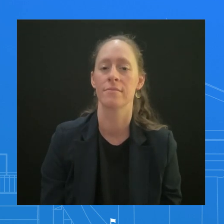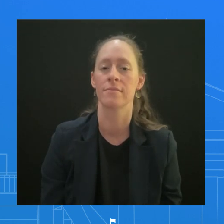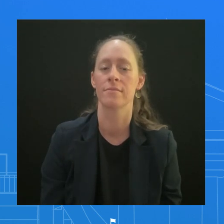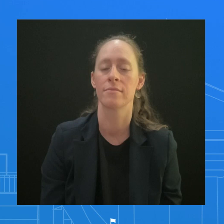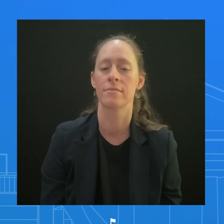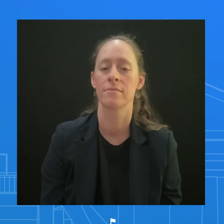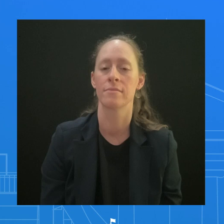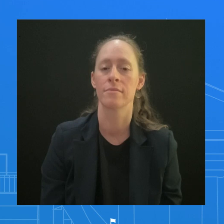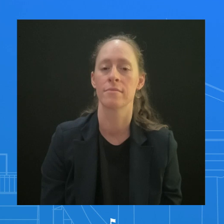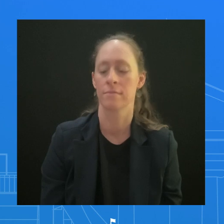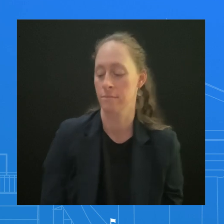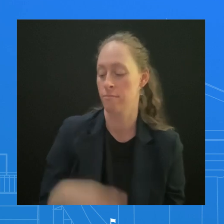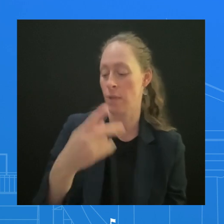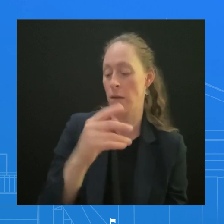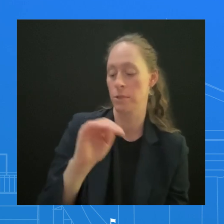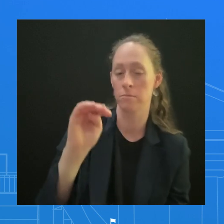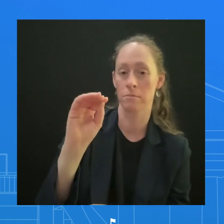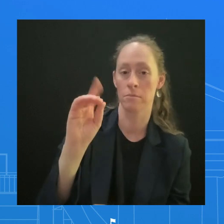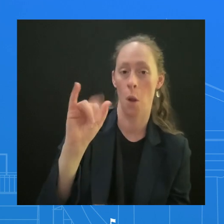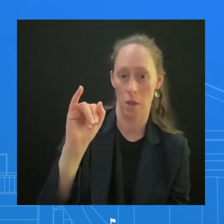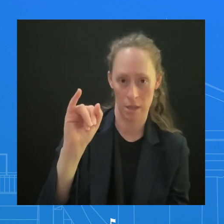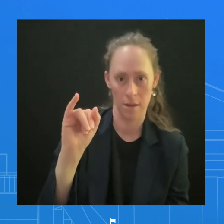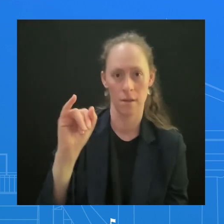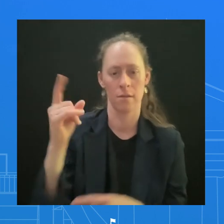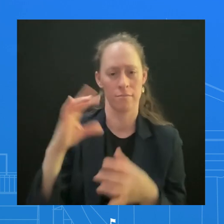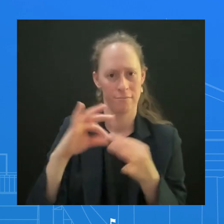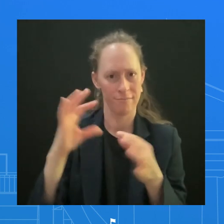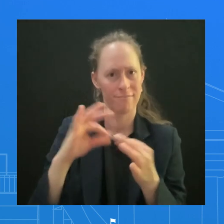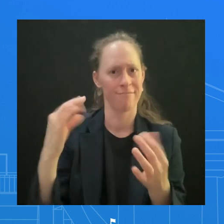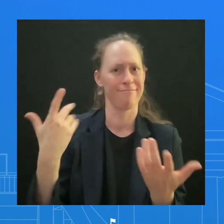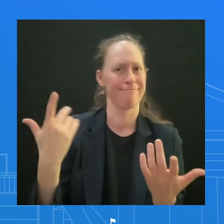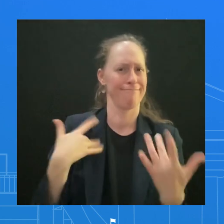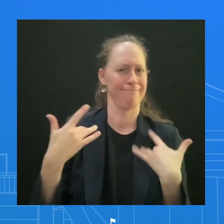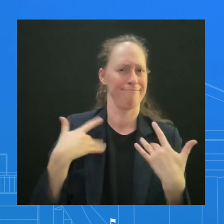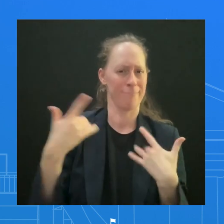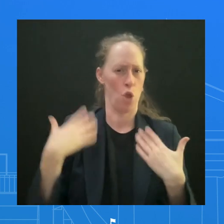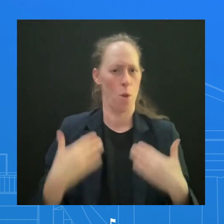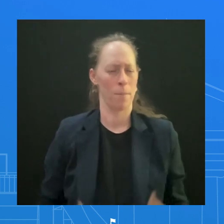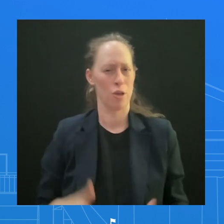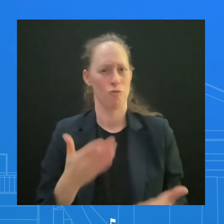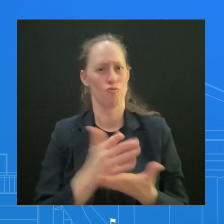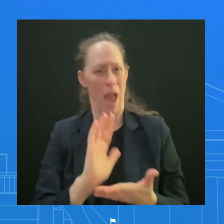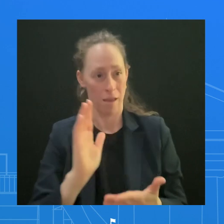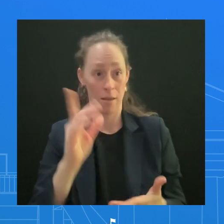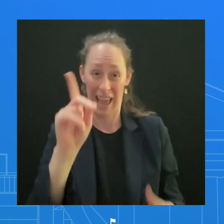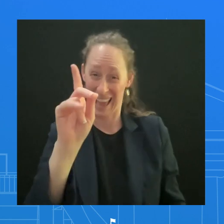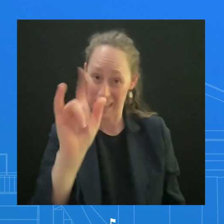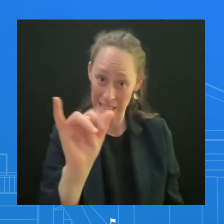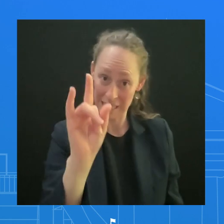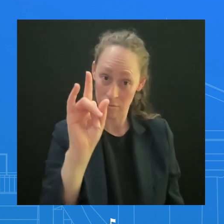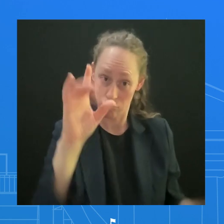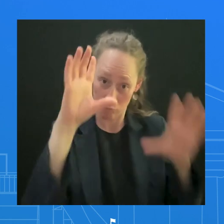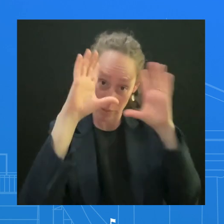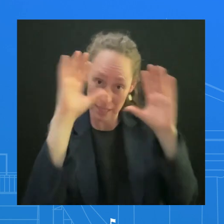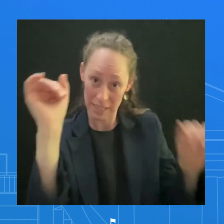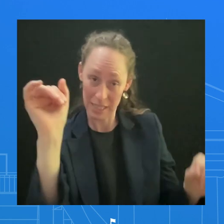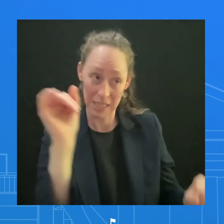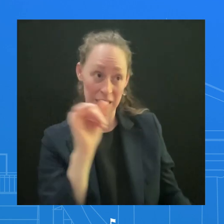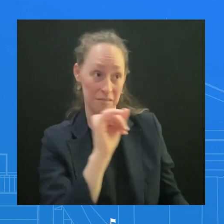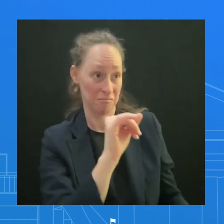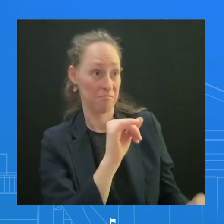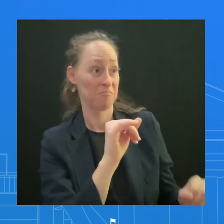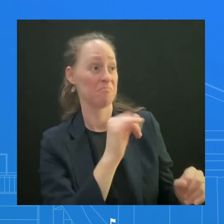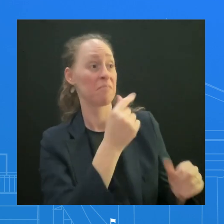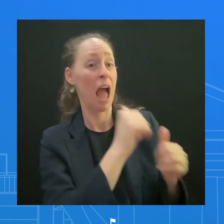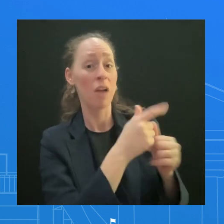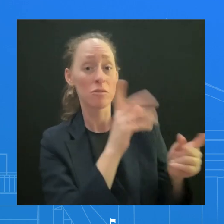India? The president was satisfied that he had the opportunity to discuss concerns over